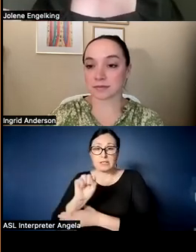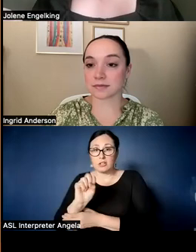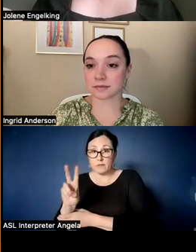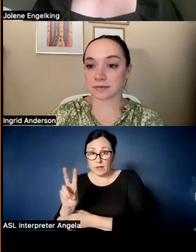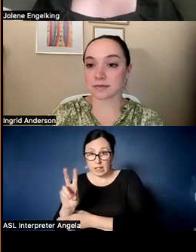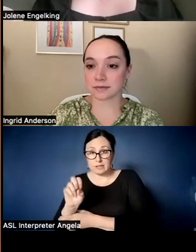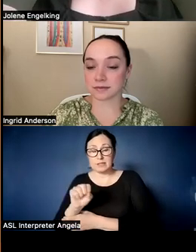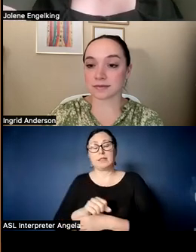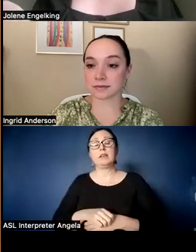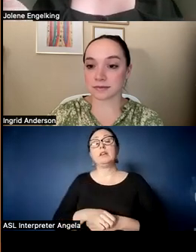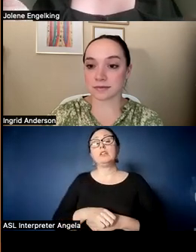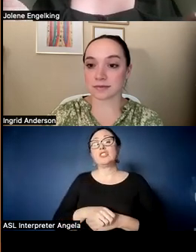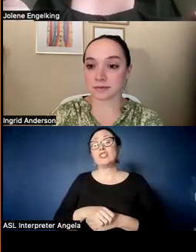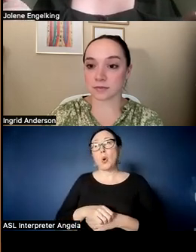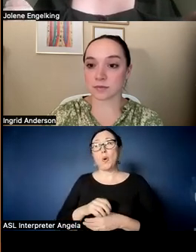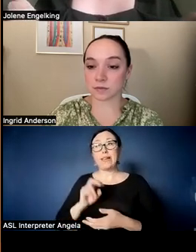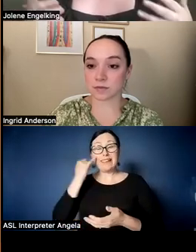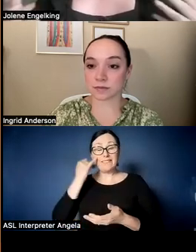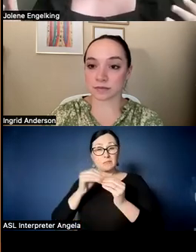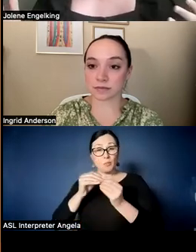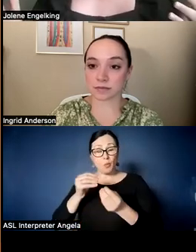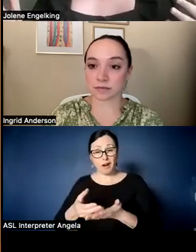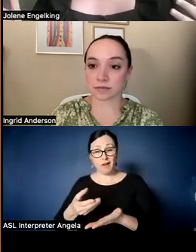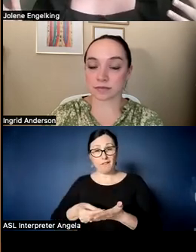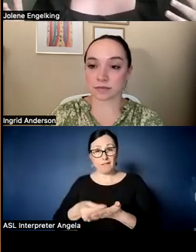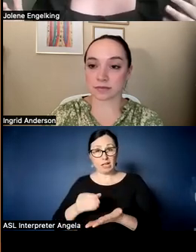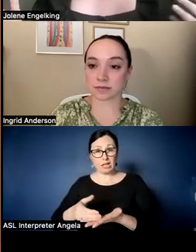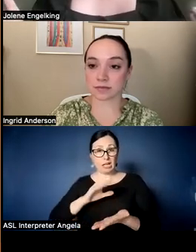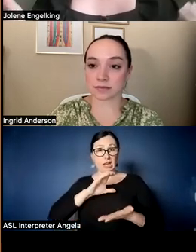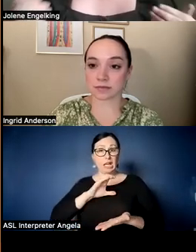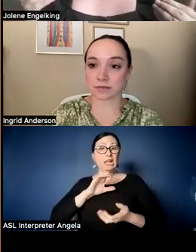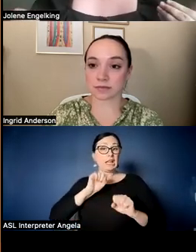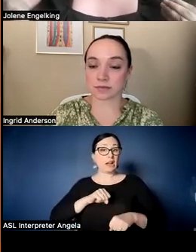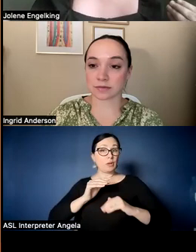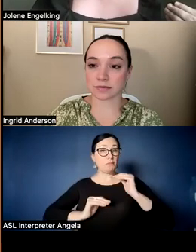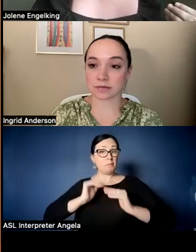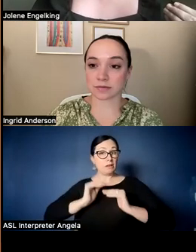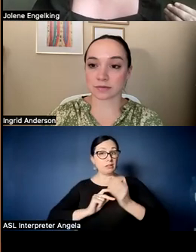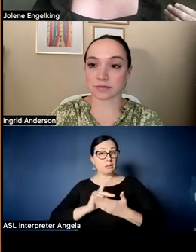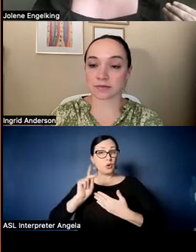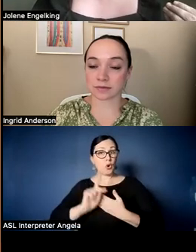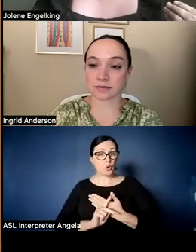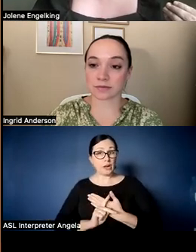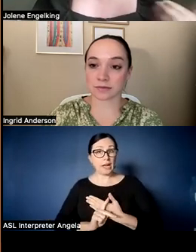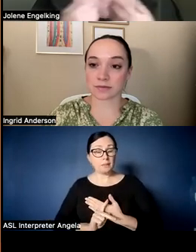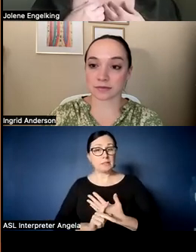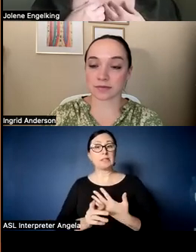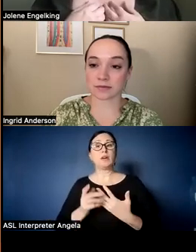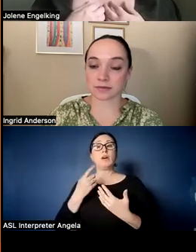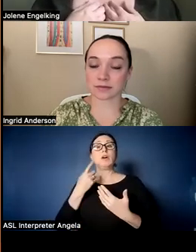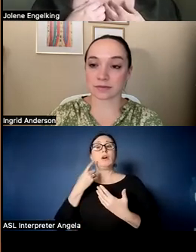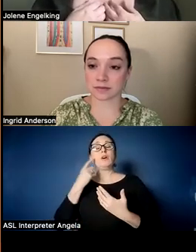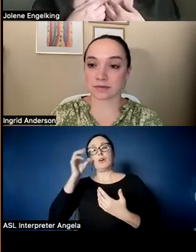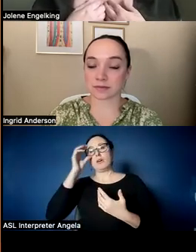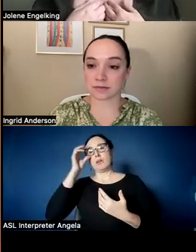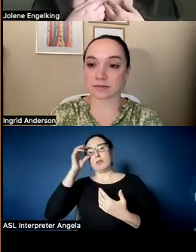our programs in ways that are, not to co-opt another movement's phrase, but for us, by us, right? Things that we are